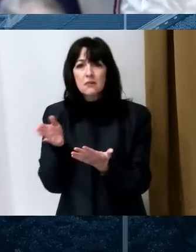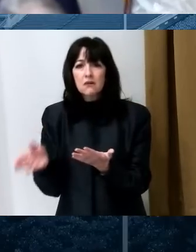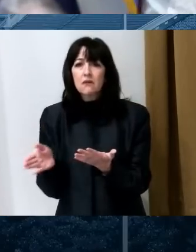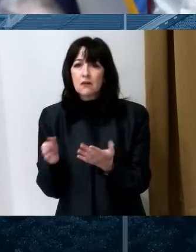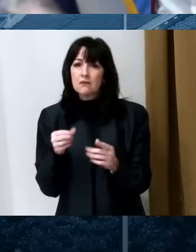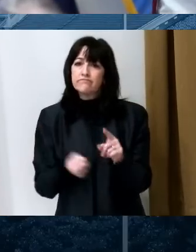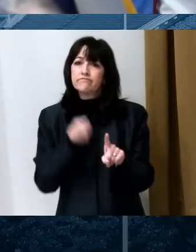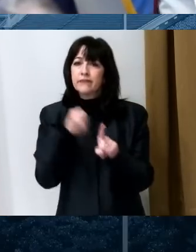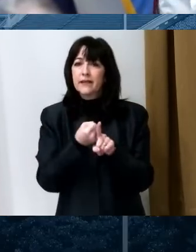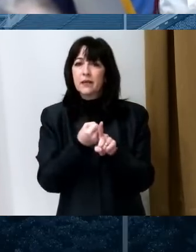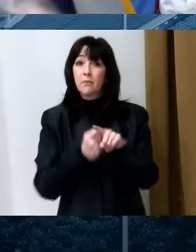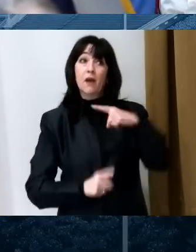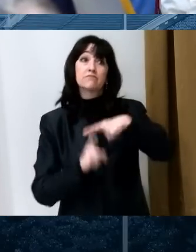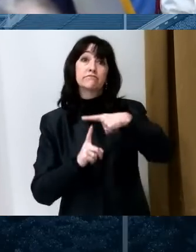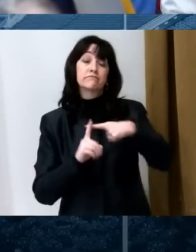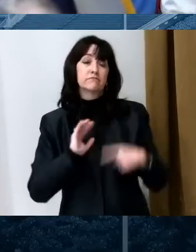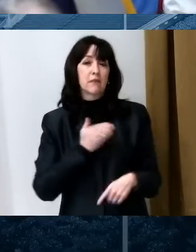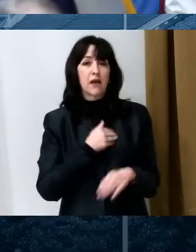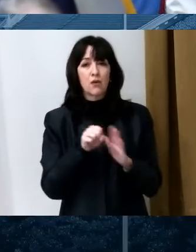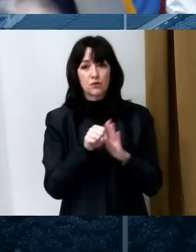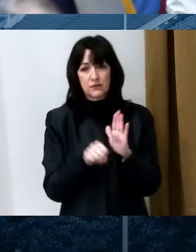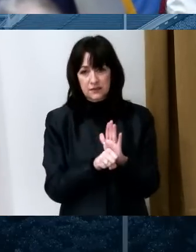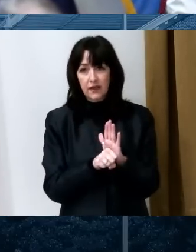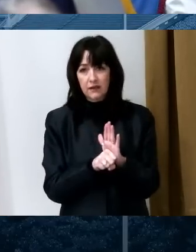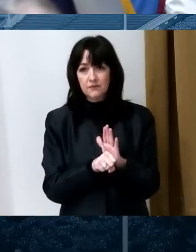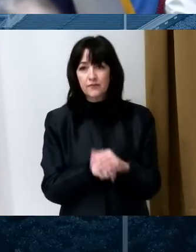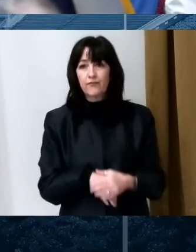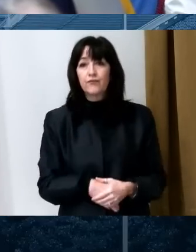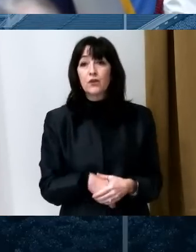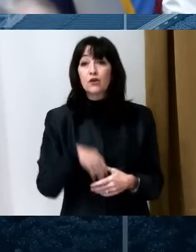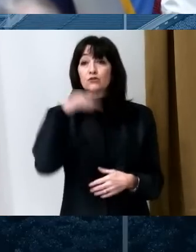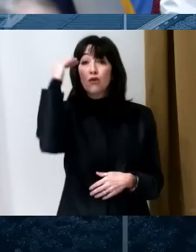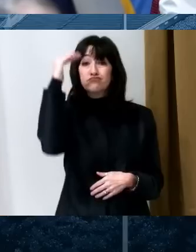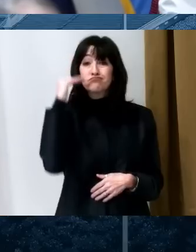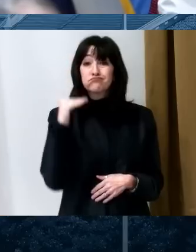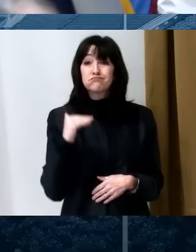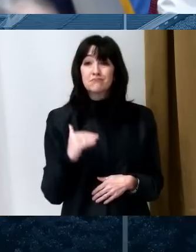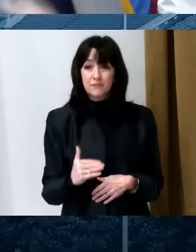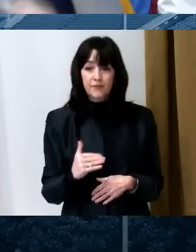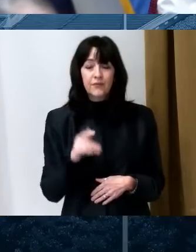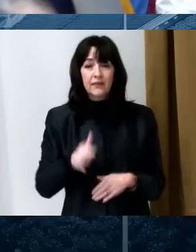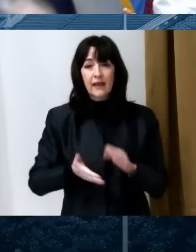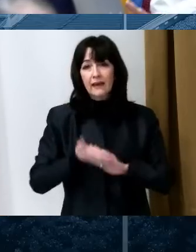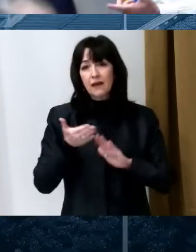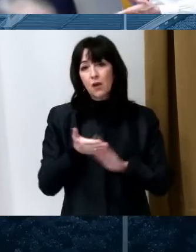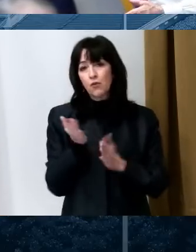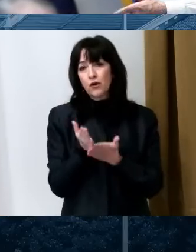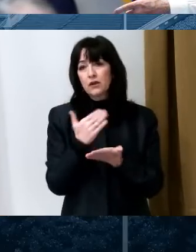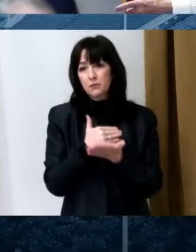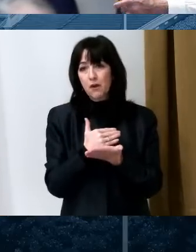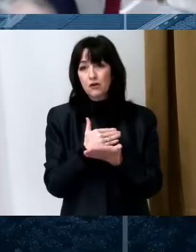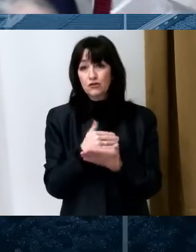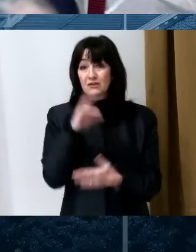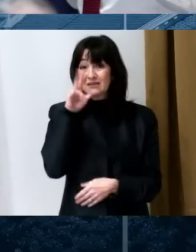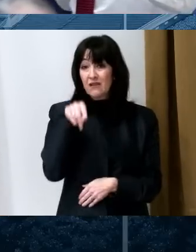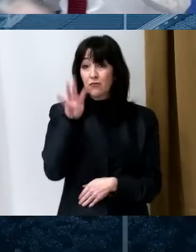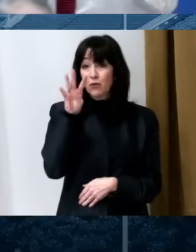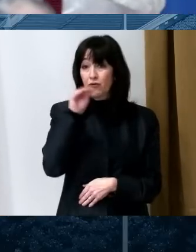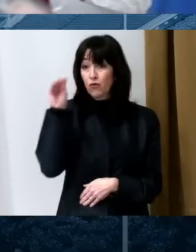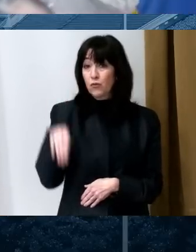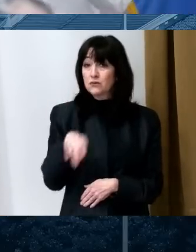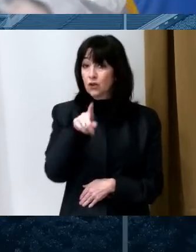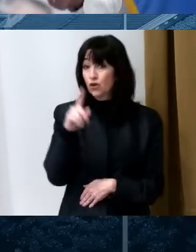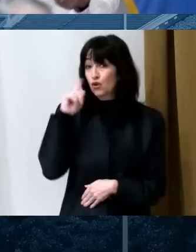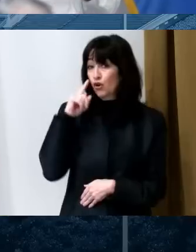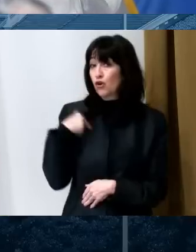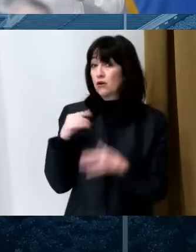So here are the big buckets, almost $5.5 billion of the operating budget. So that's 7.4%. You heard me say that